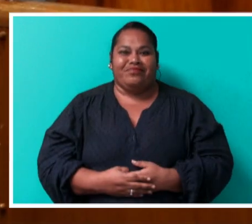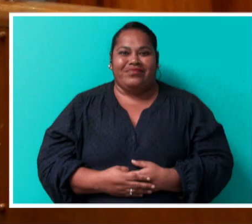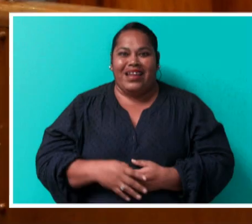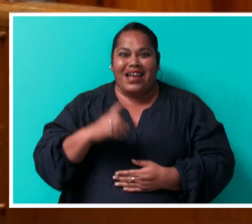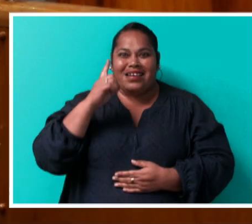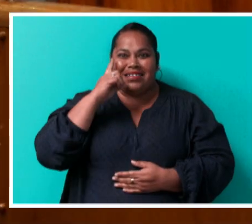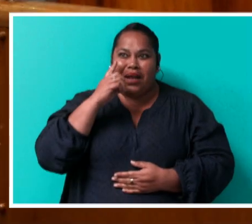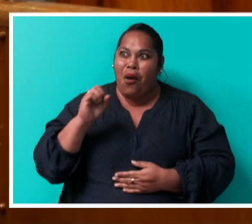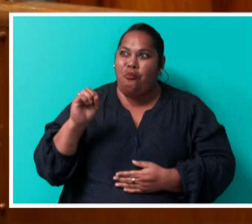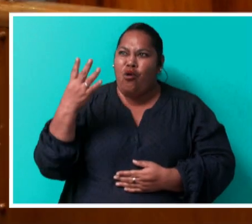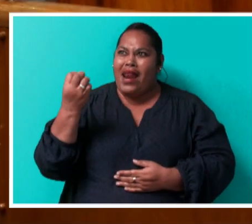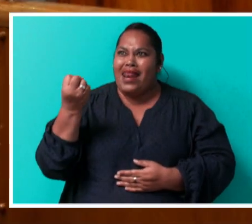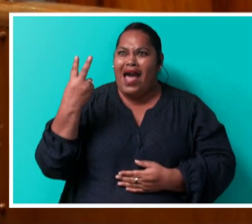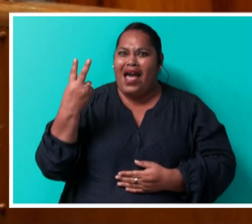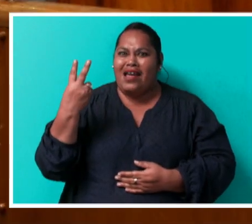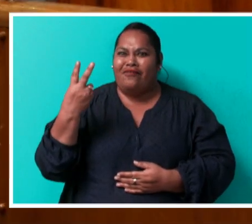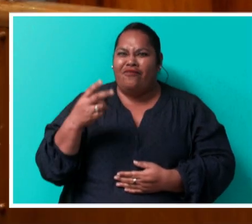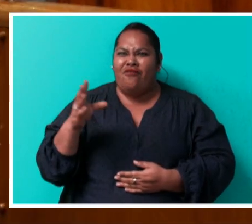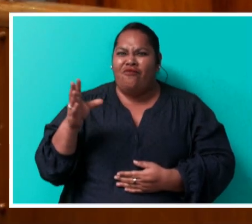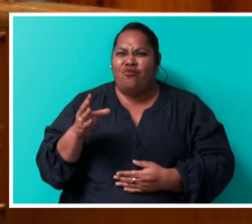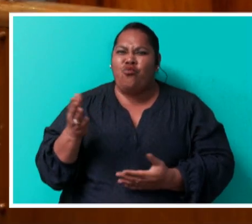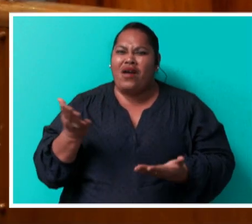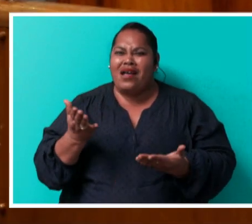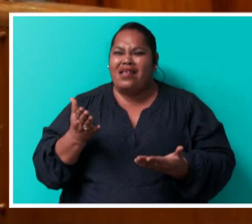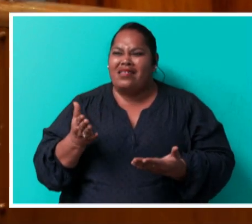before where they have come from.